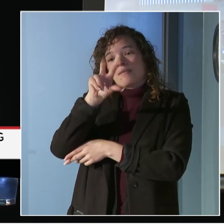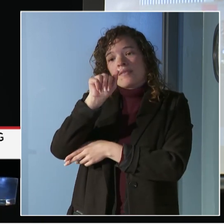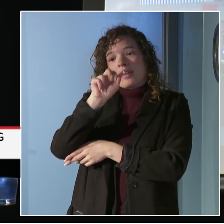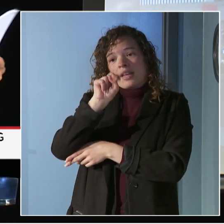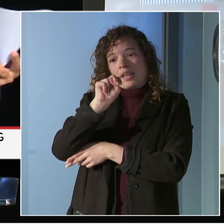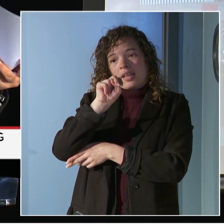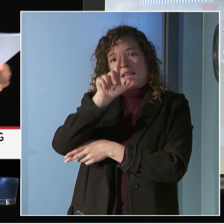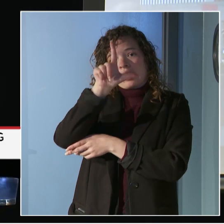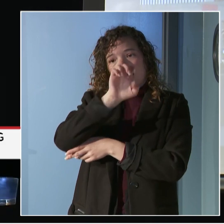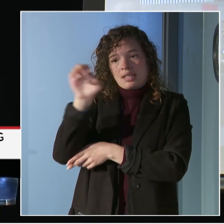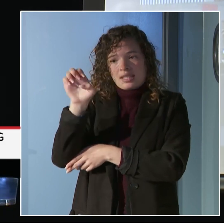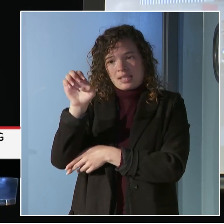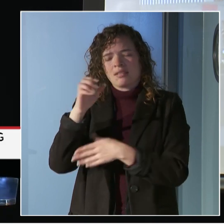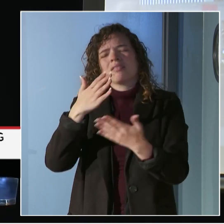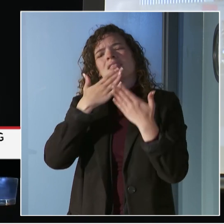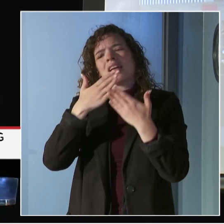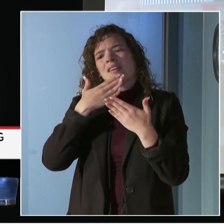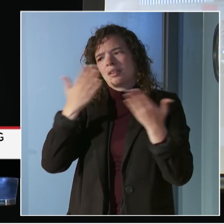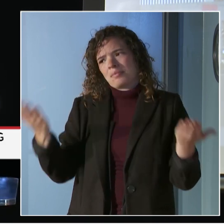well.